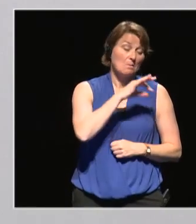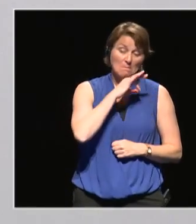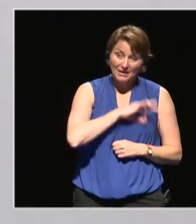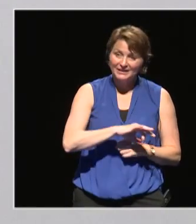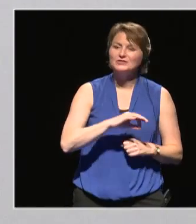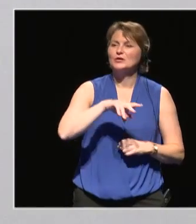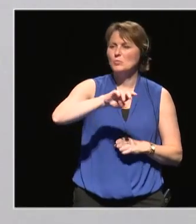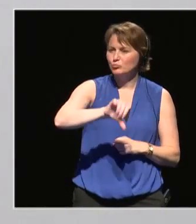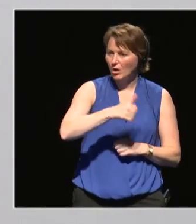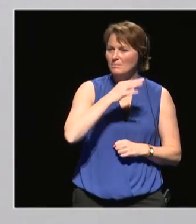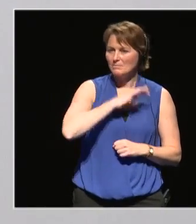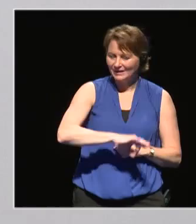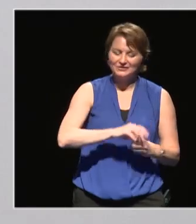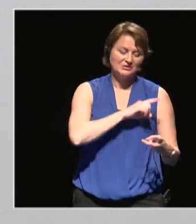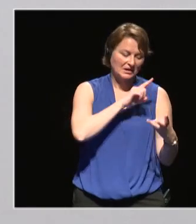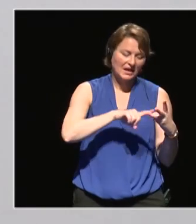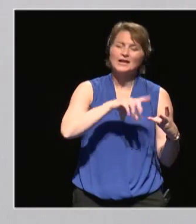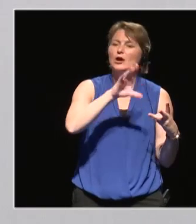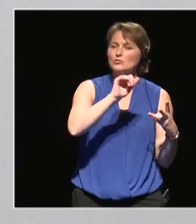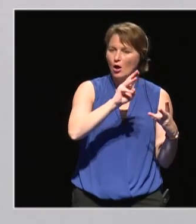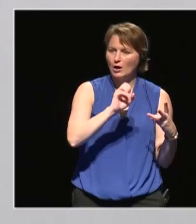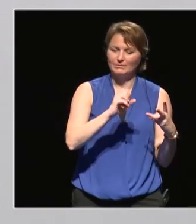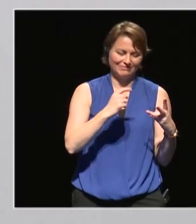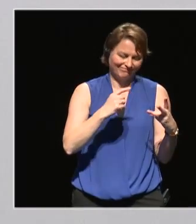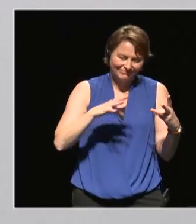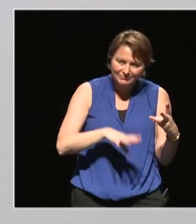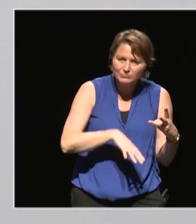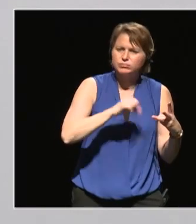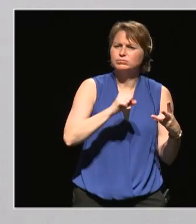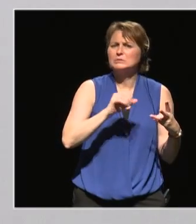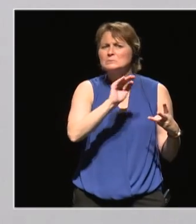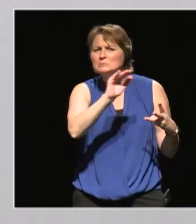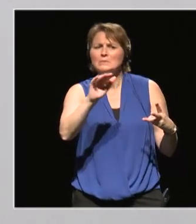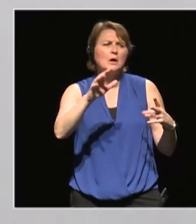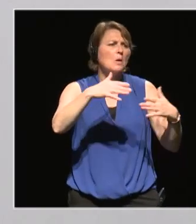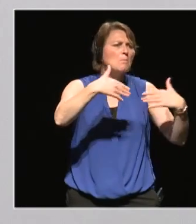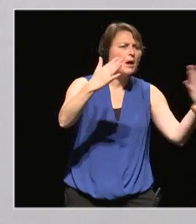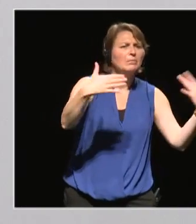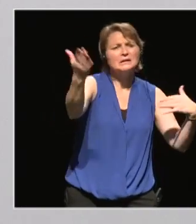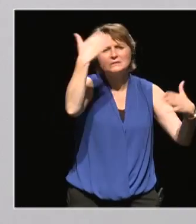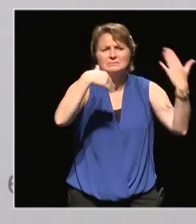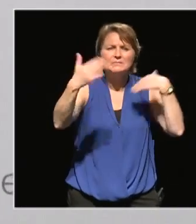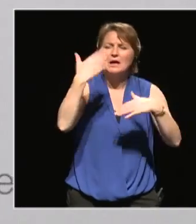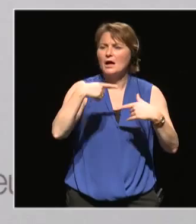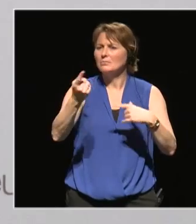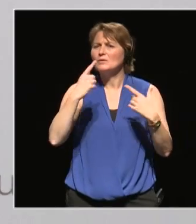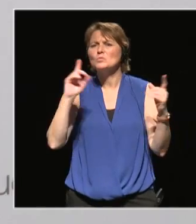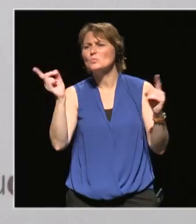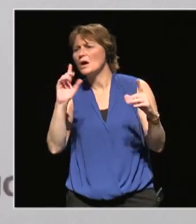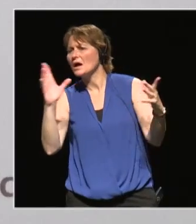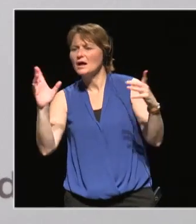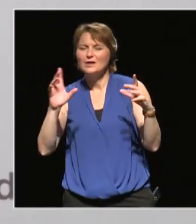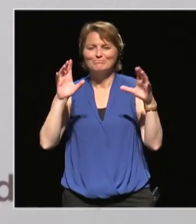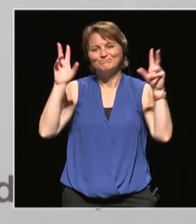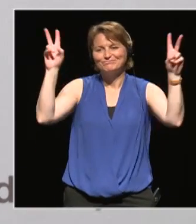activist, which is about dealing with these issues about how do we get the public, where are the polar bears, how do we make sure there is enough